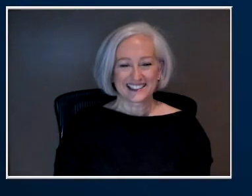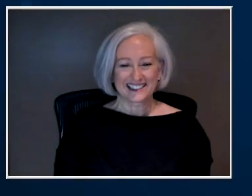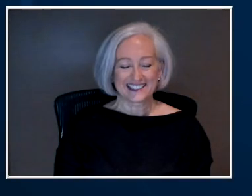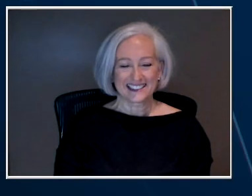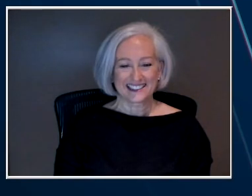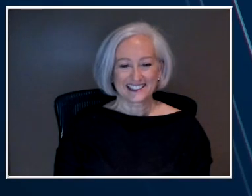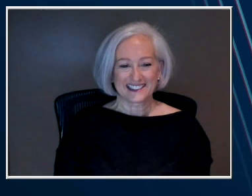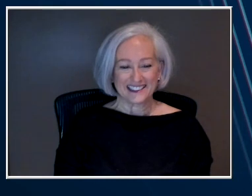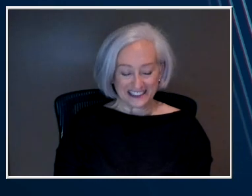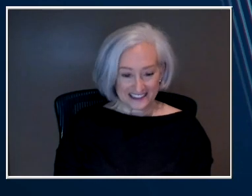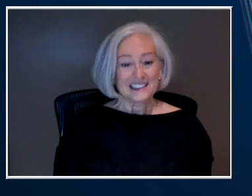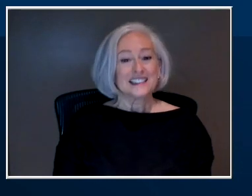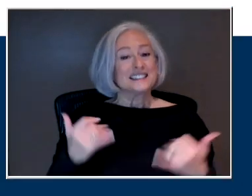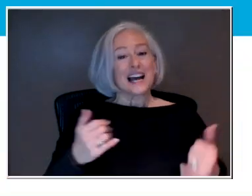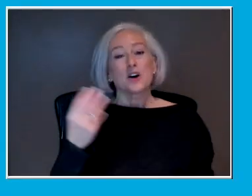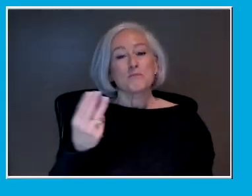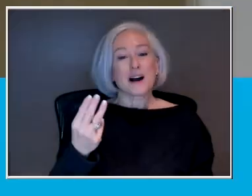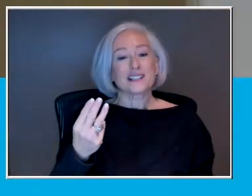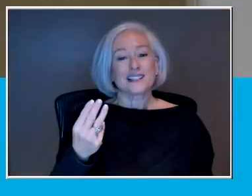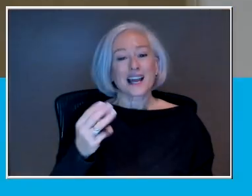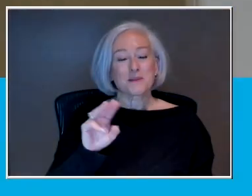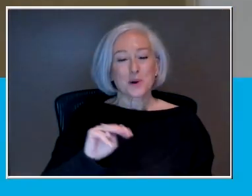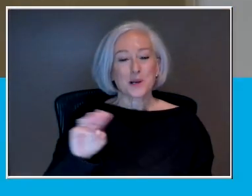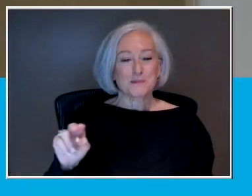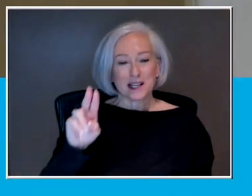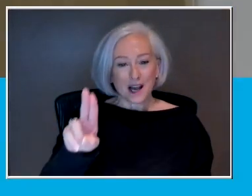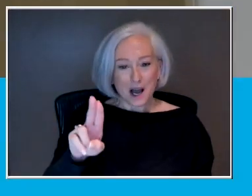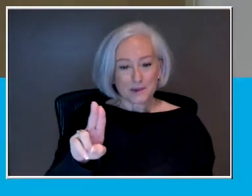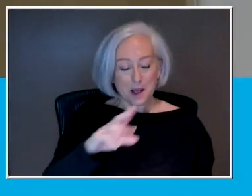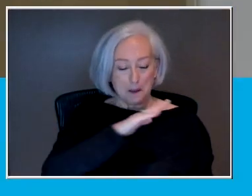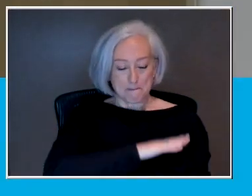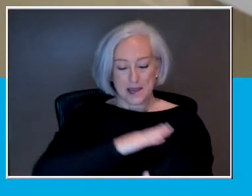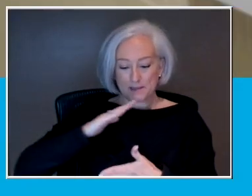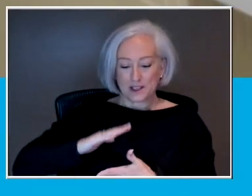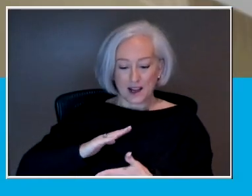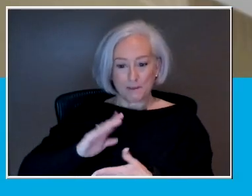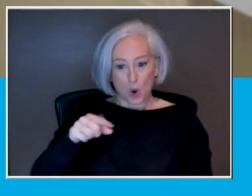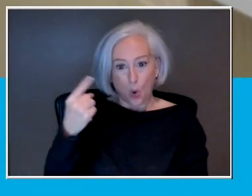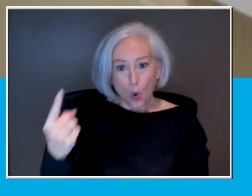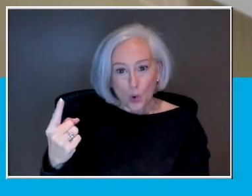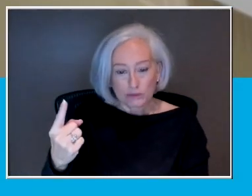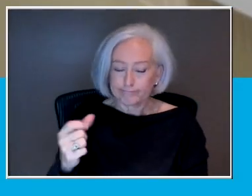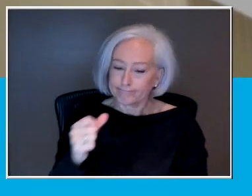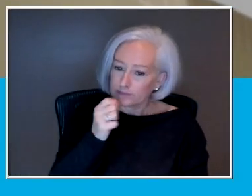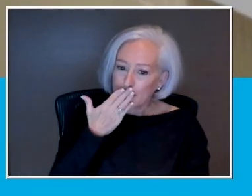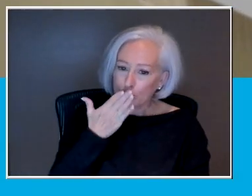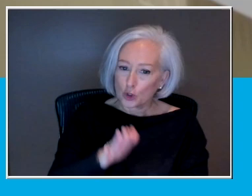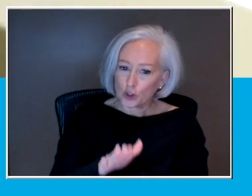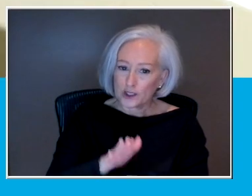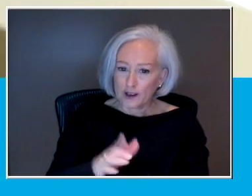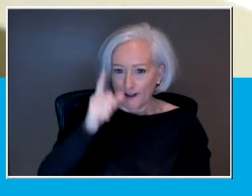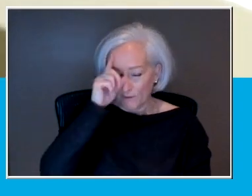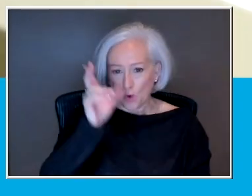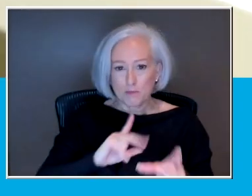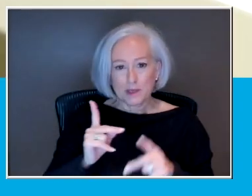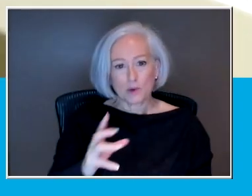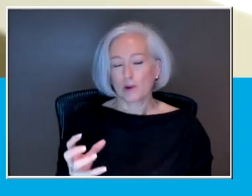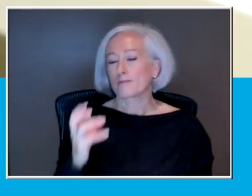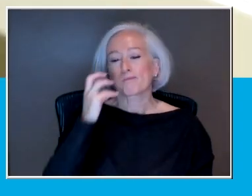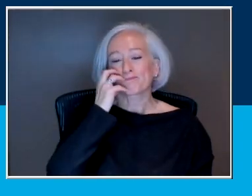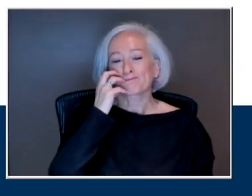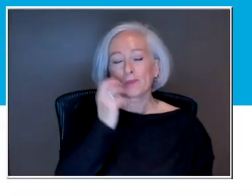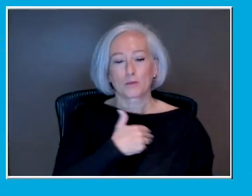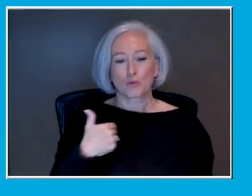Coming up Monday on the Morning Medical Update, mammograms alone aren't good enough for women with dense breasts. It takes more to